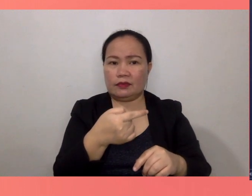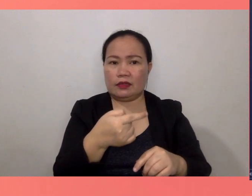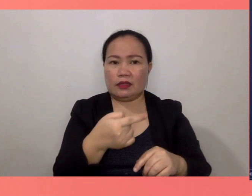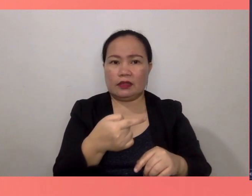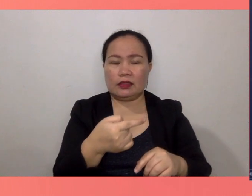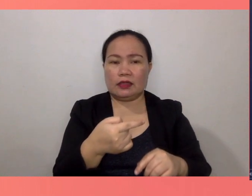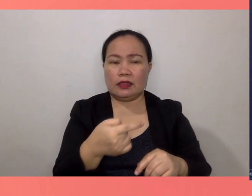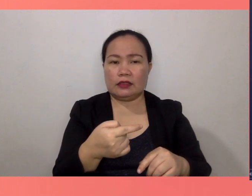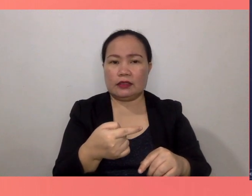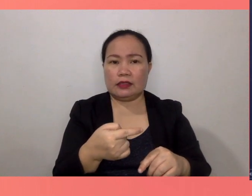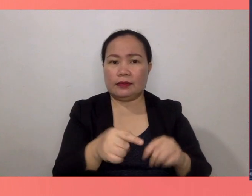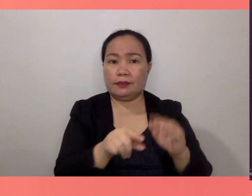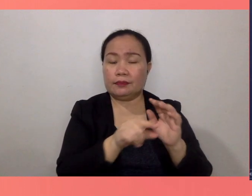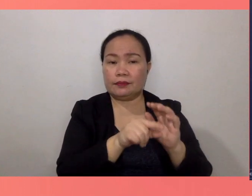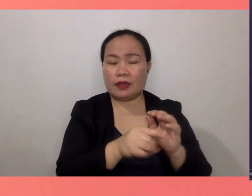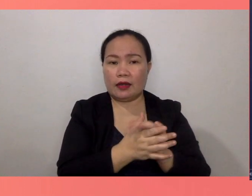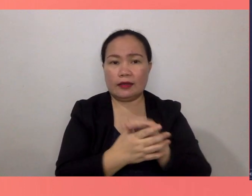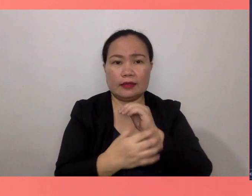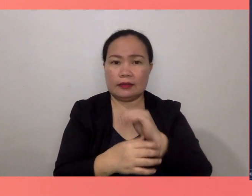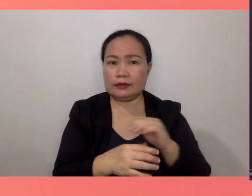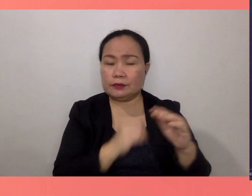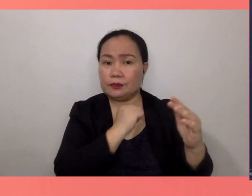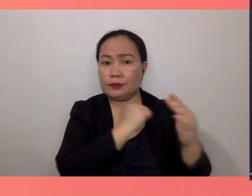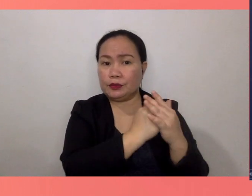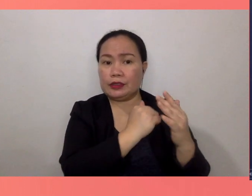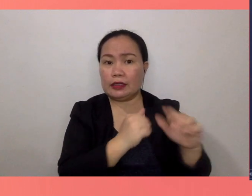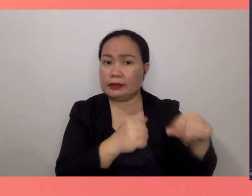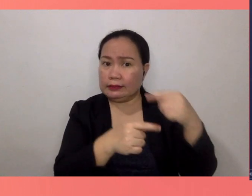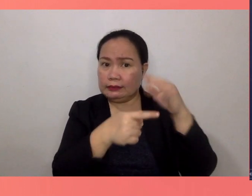length ng leg. And then yung length ng leg is